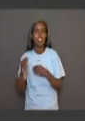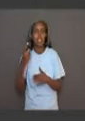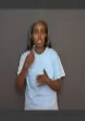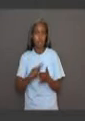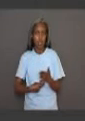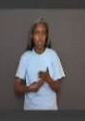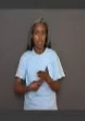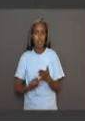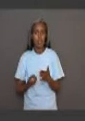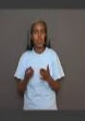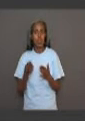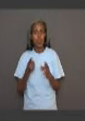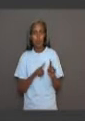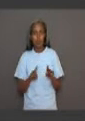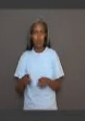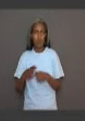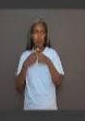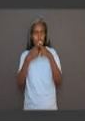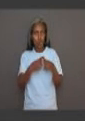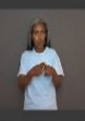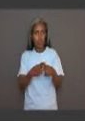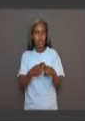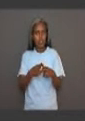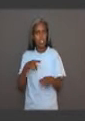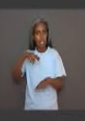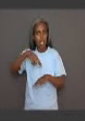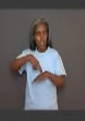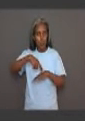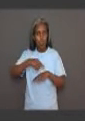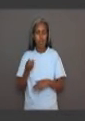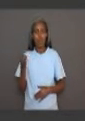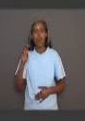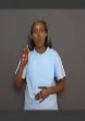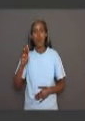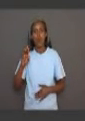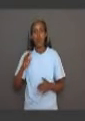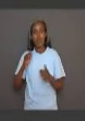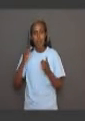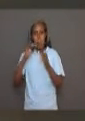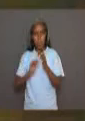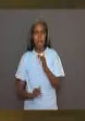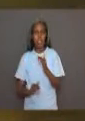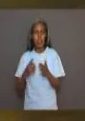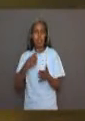price, also called the regular or marked price.